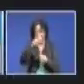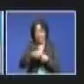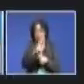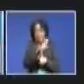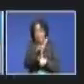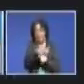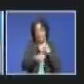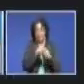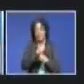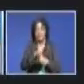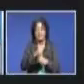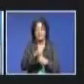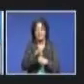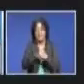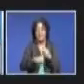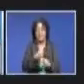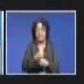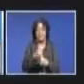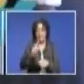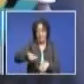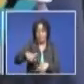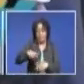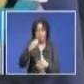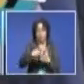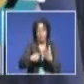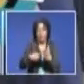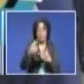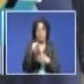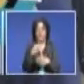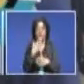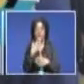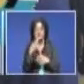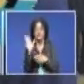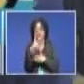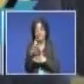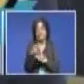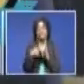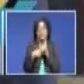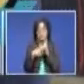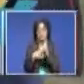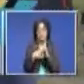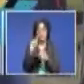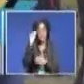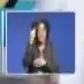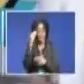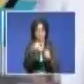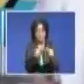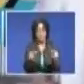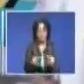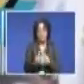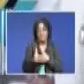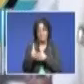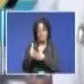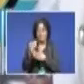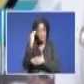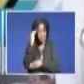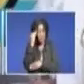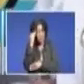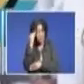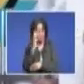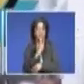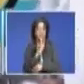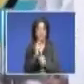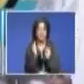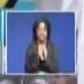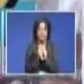the aquamarine gold and black represent, the Governor General leading the memorial to the achievement and chatting with inheritors